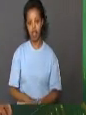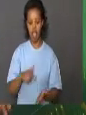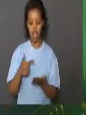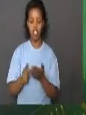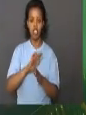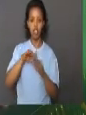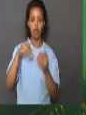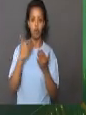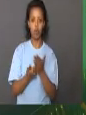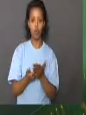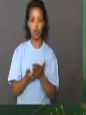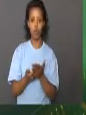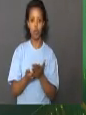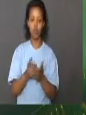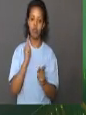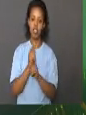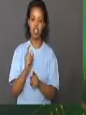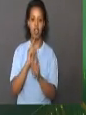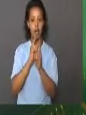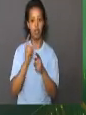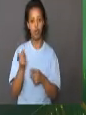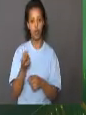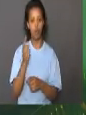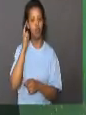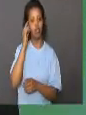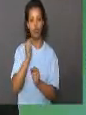these would be considered correct answers.